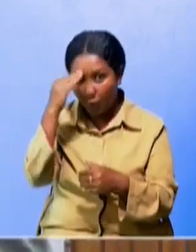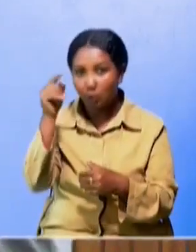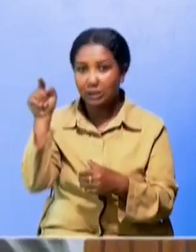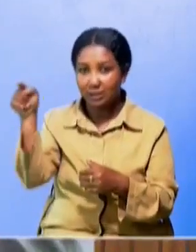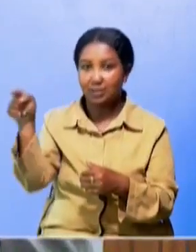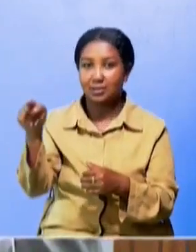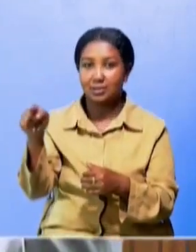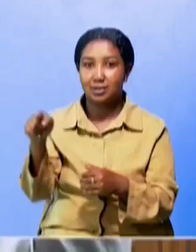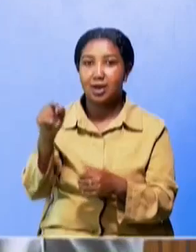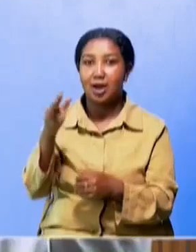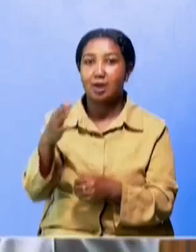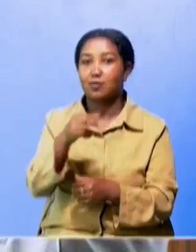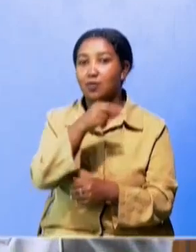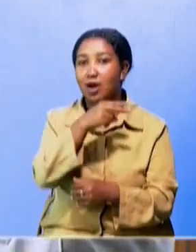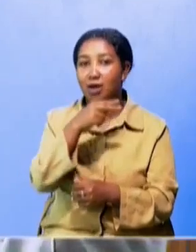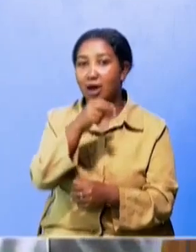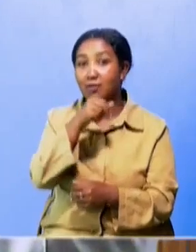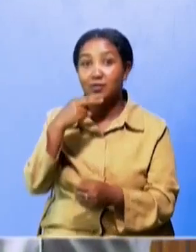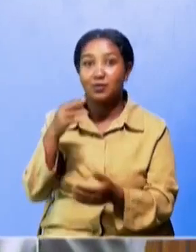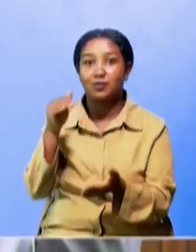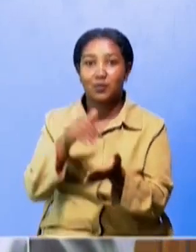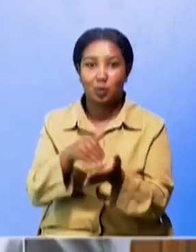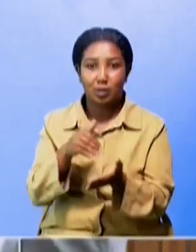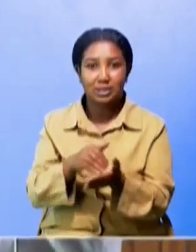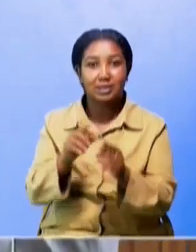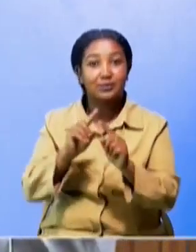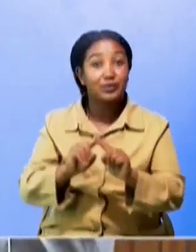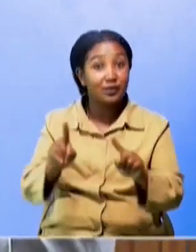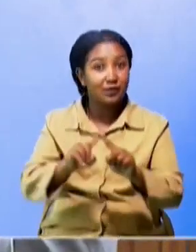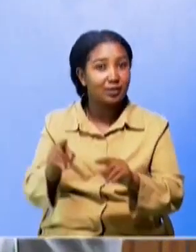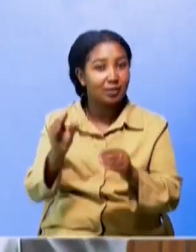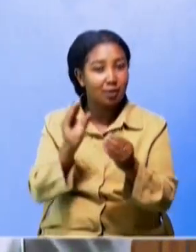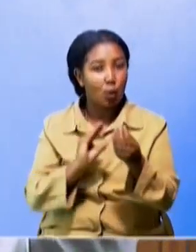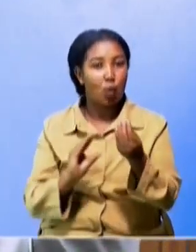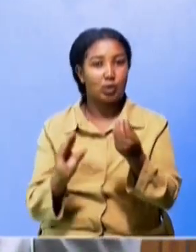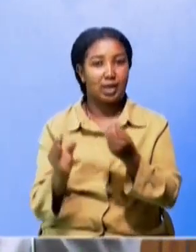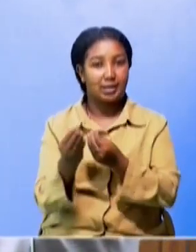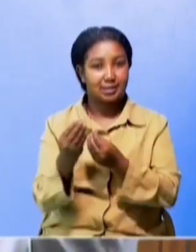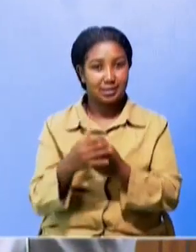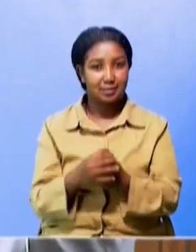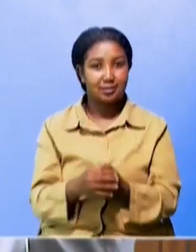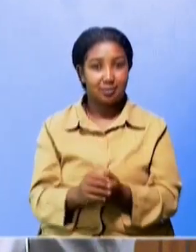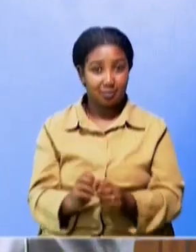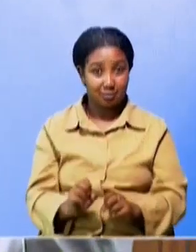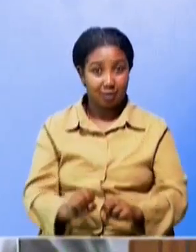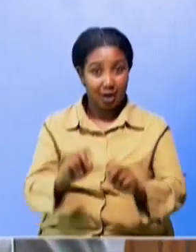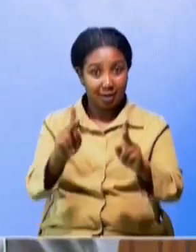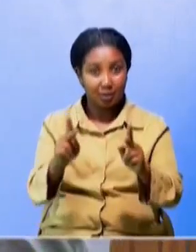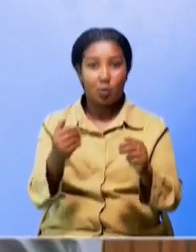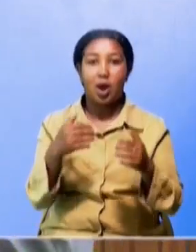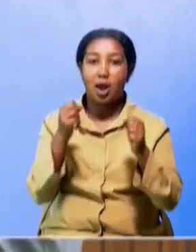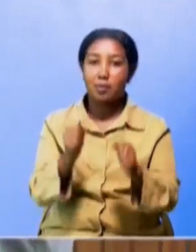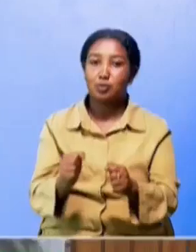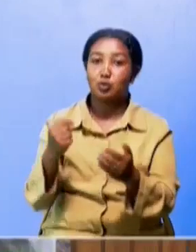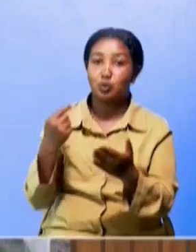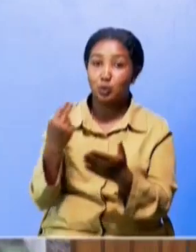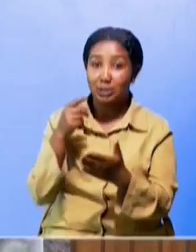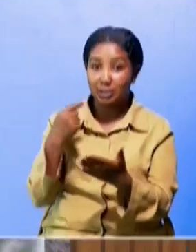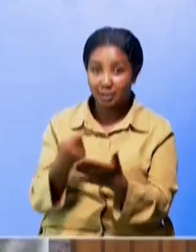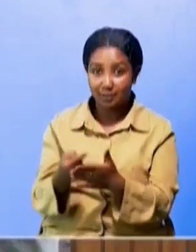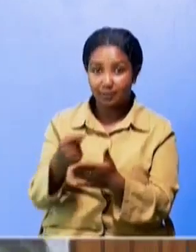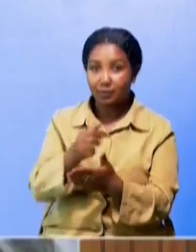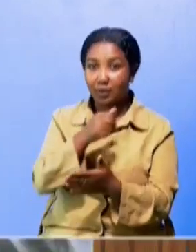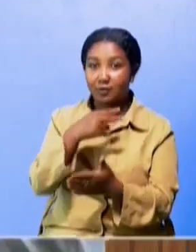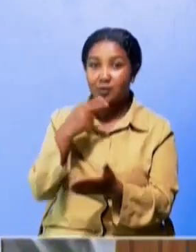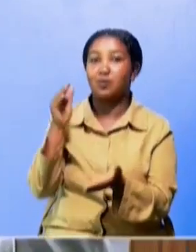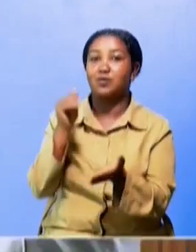these kinds of adverbs of frequency in different contexts, right? We are able to use these